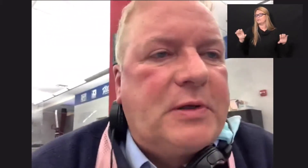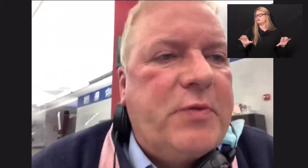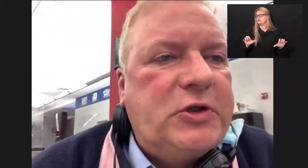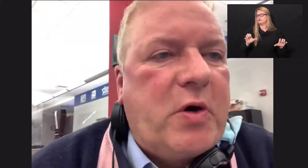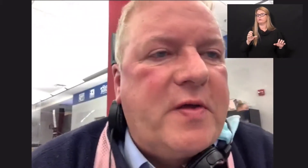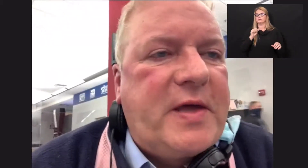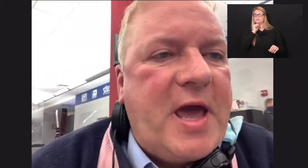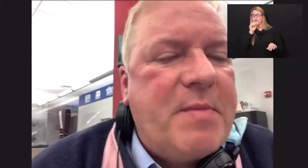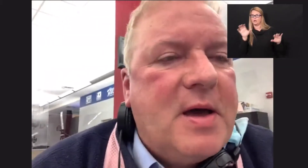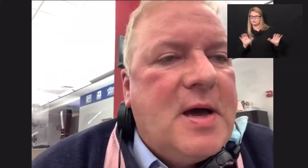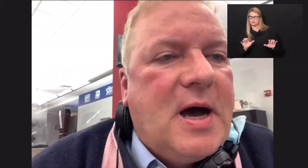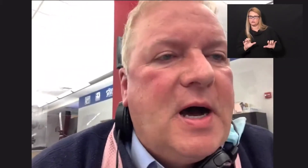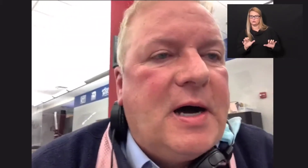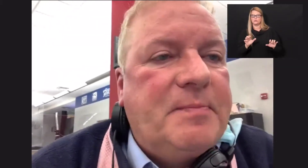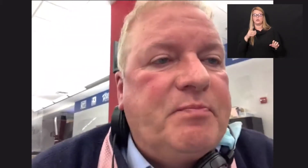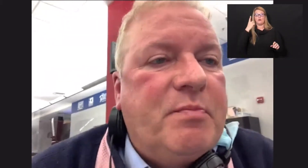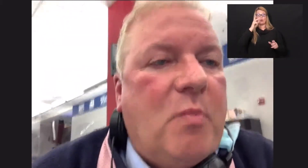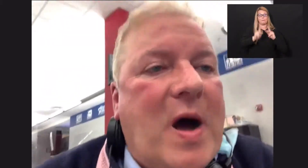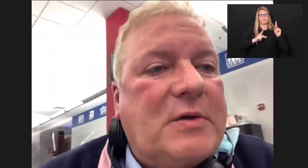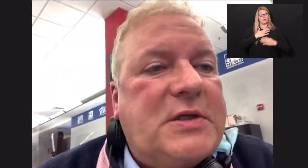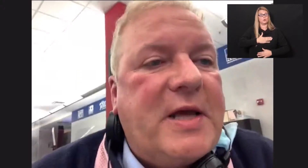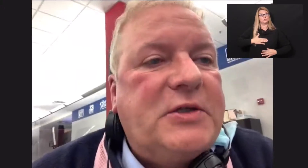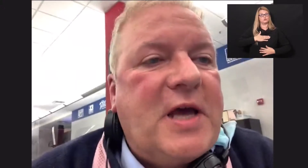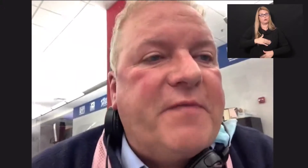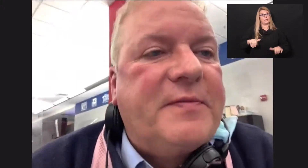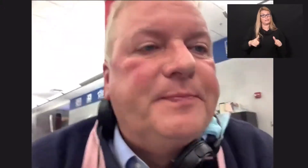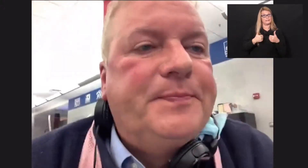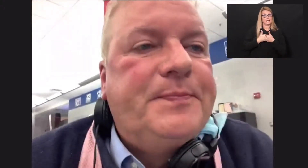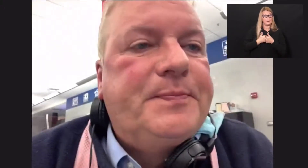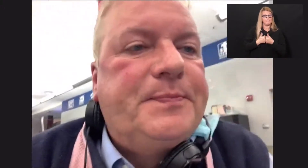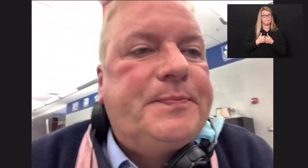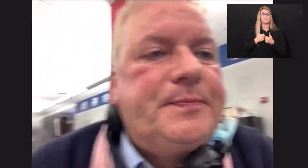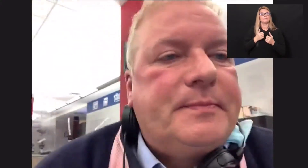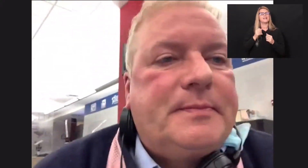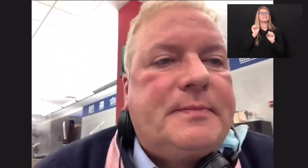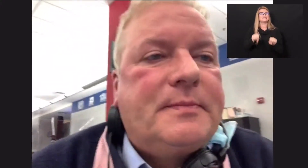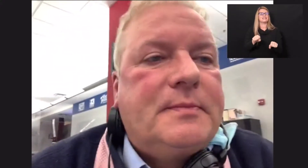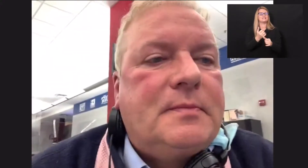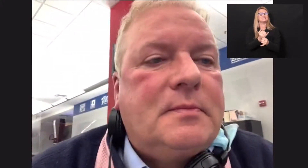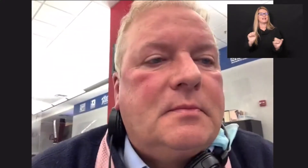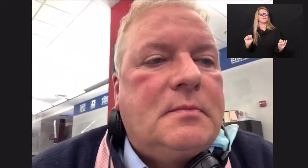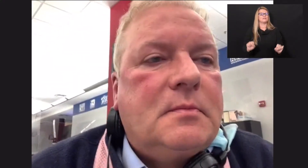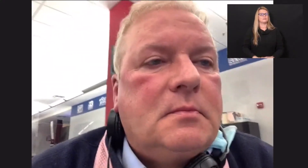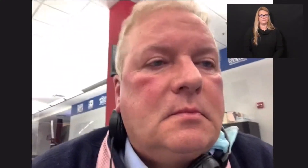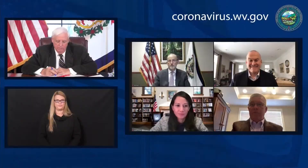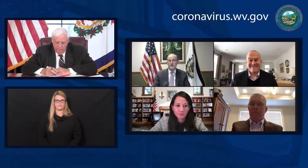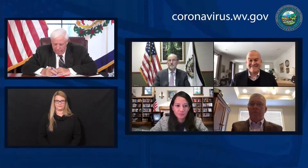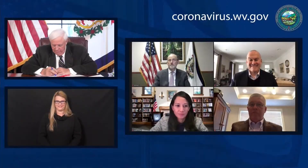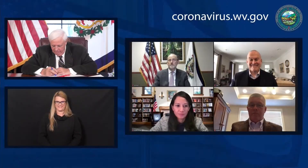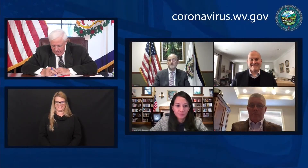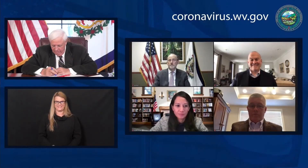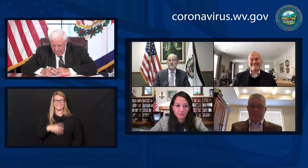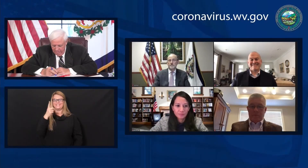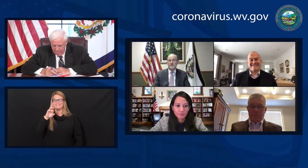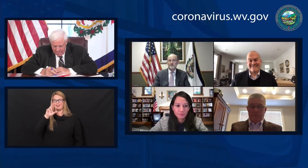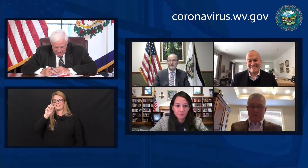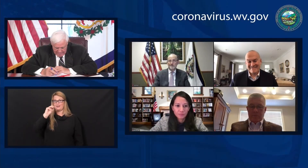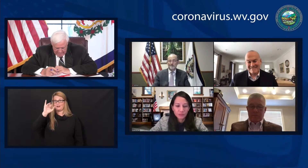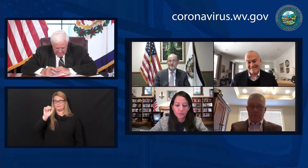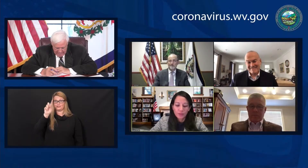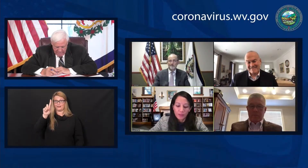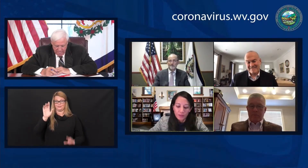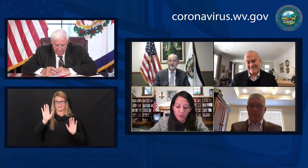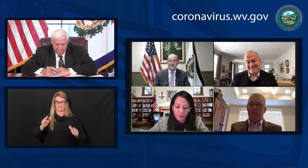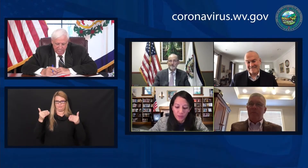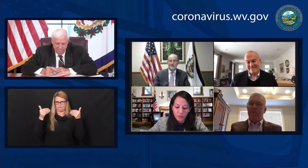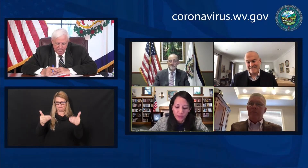for people to enjoy the game while staying safe. Dr. Amjad, go.